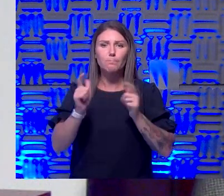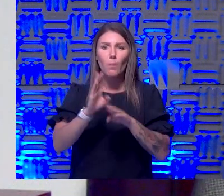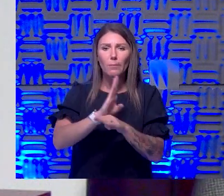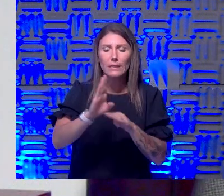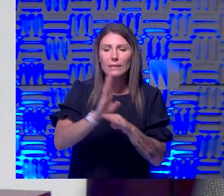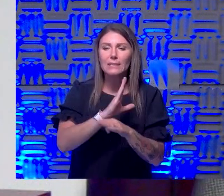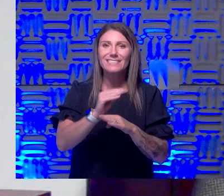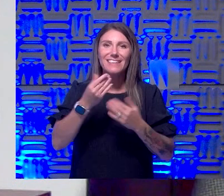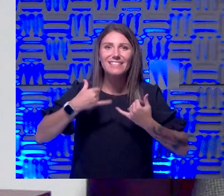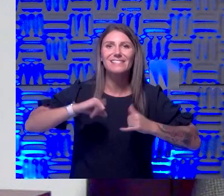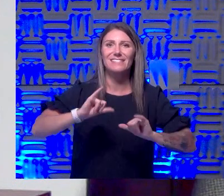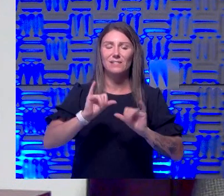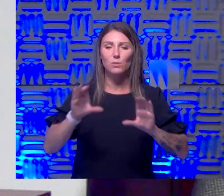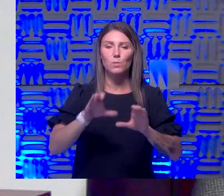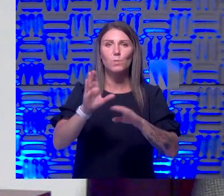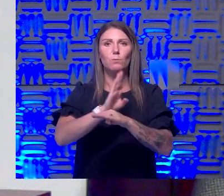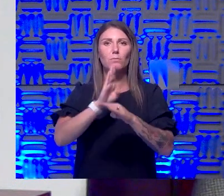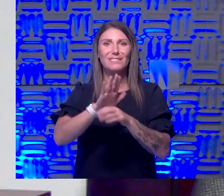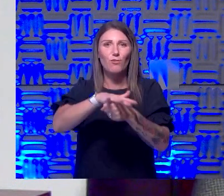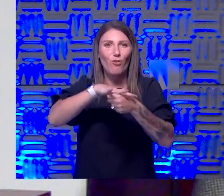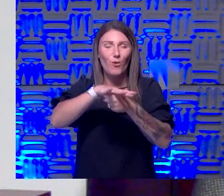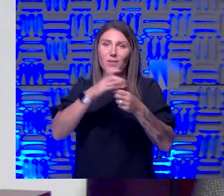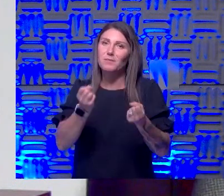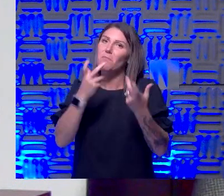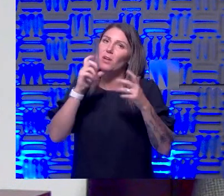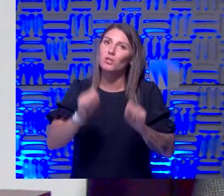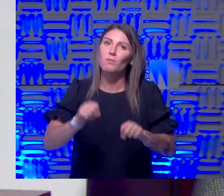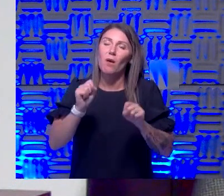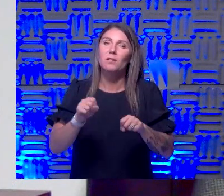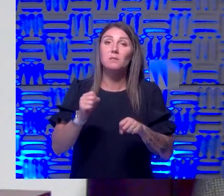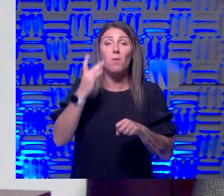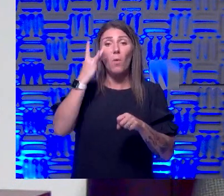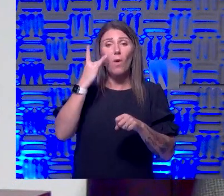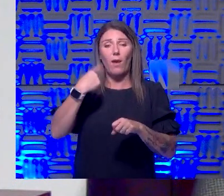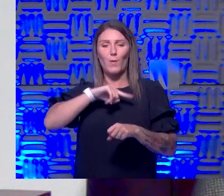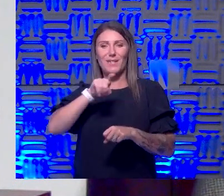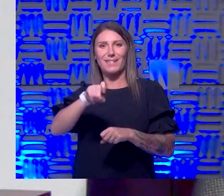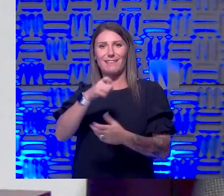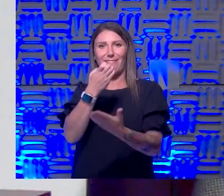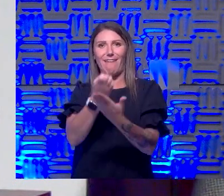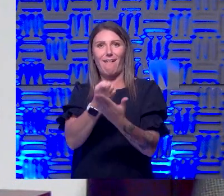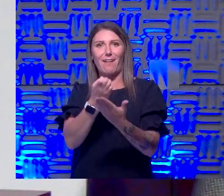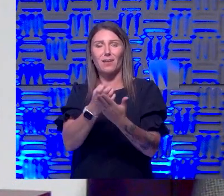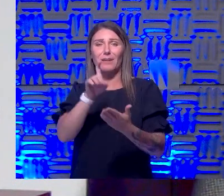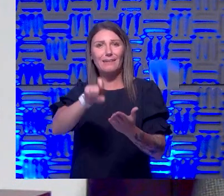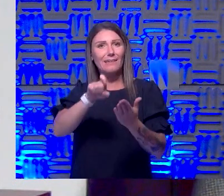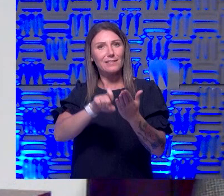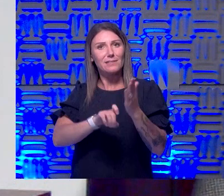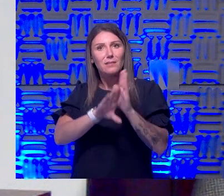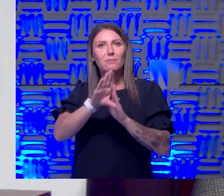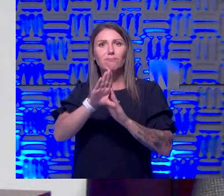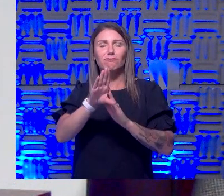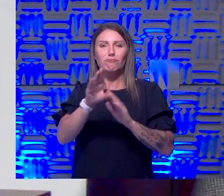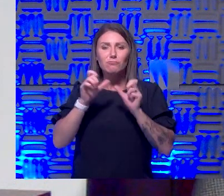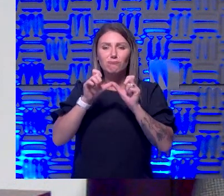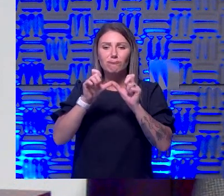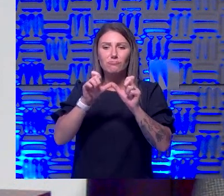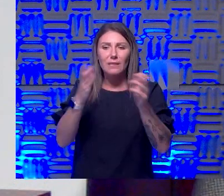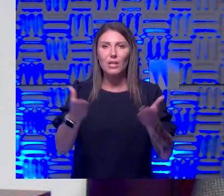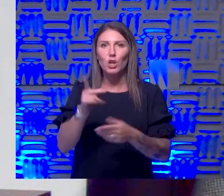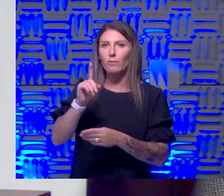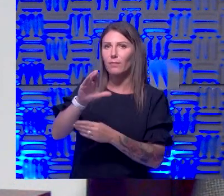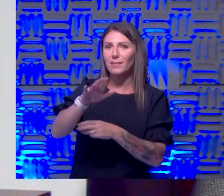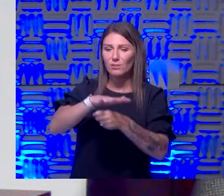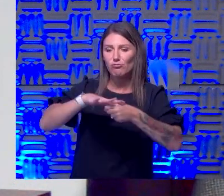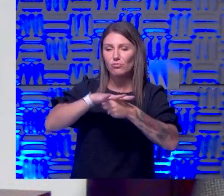still do business locally as much as possible, because we need our economy to survive here in the Kansas City region, and